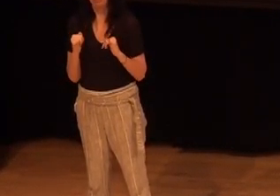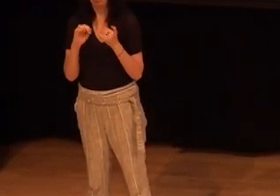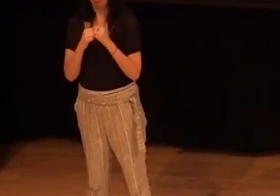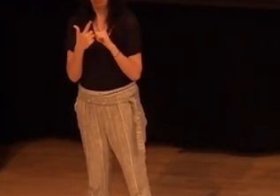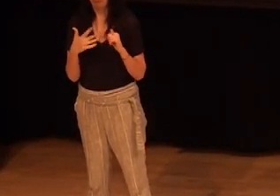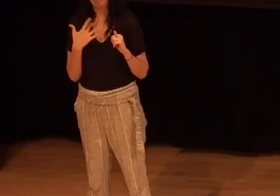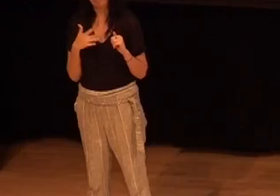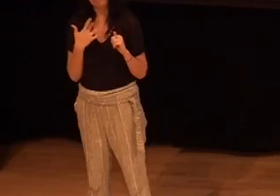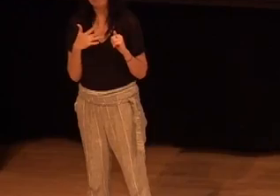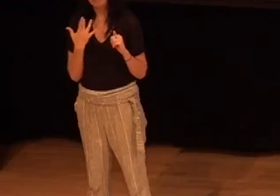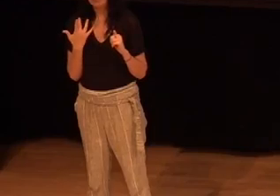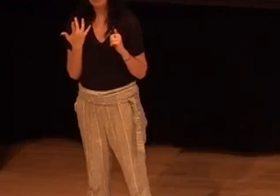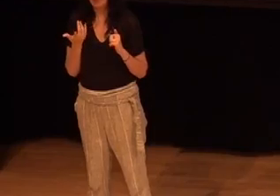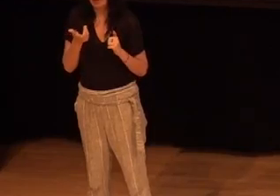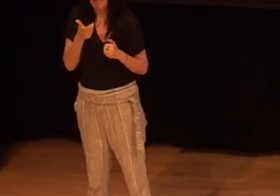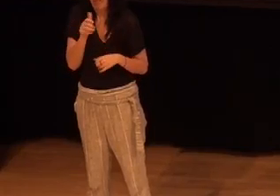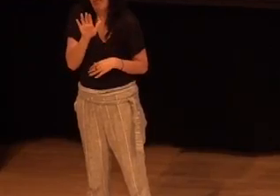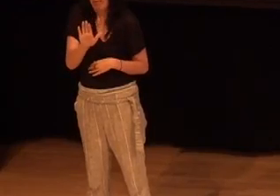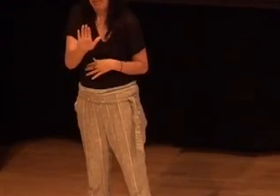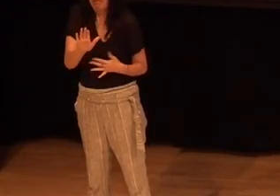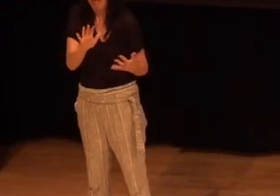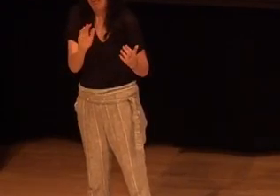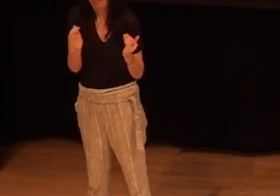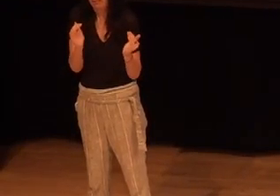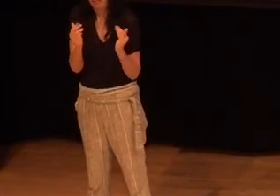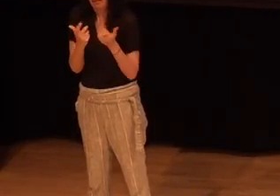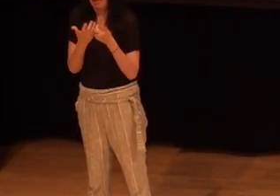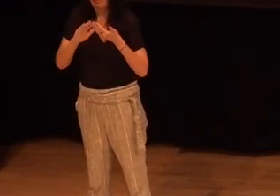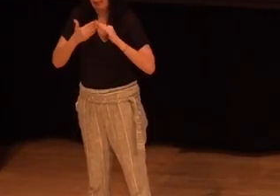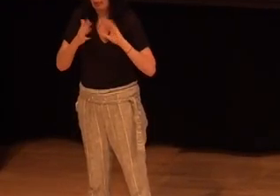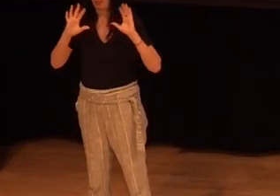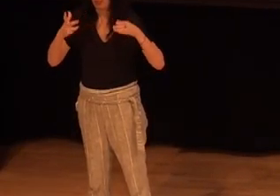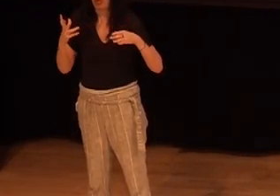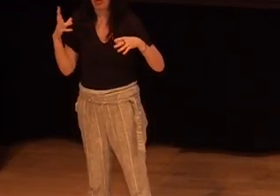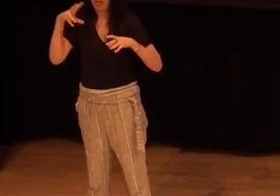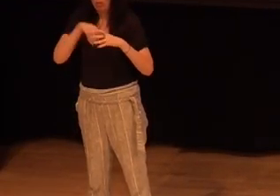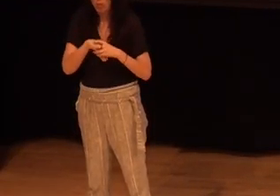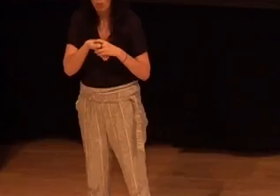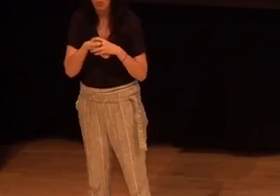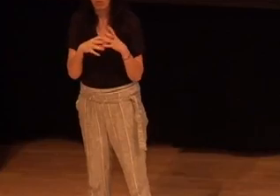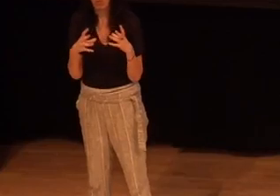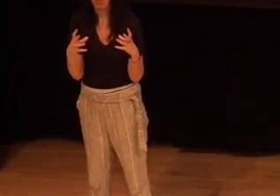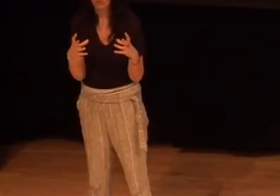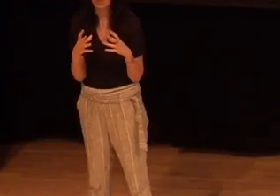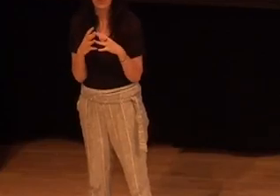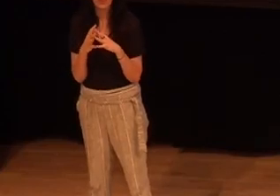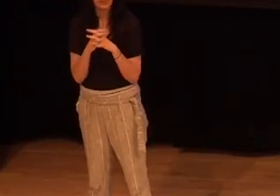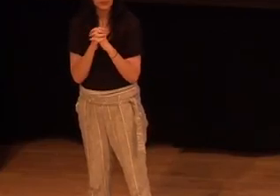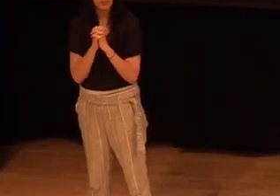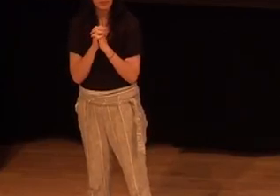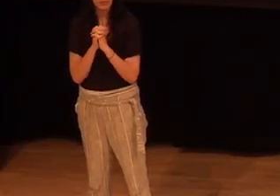individual feels about him or herself and about the community that we are part